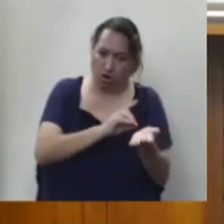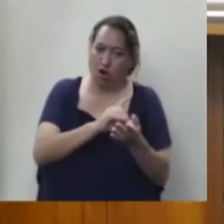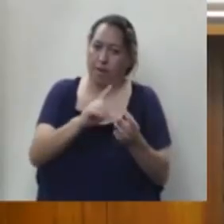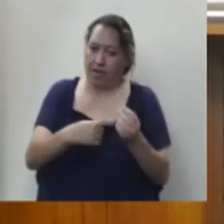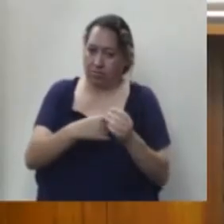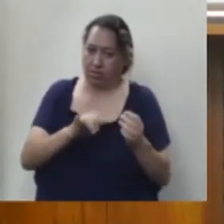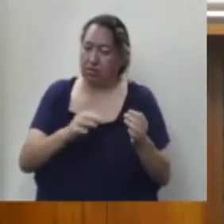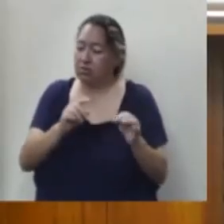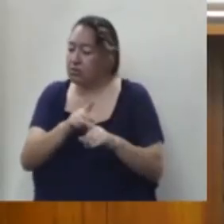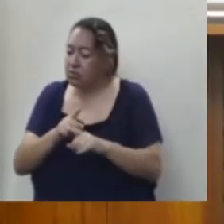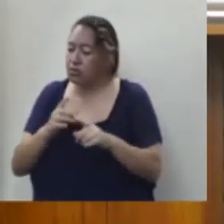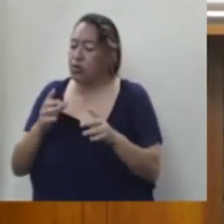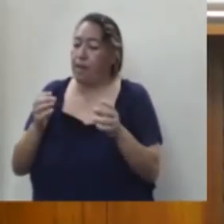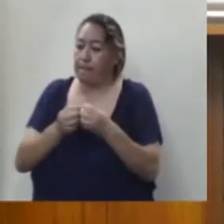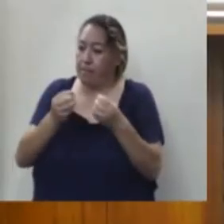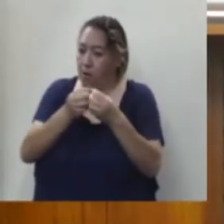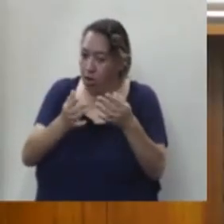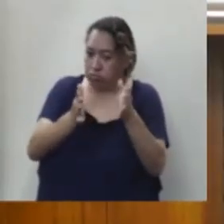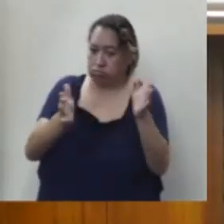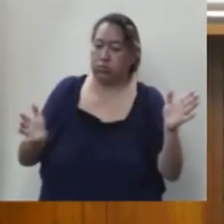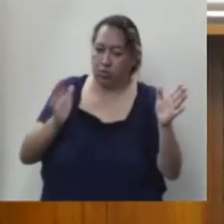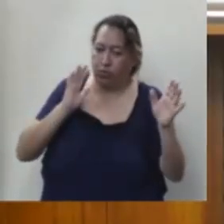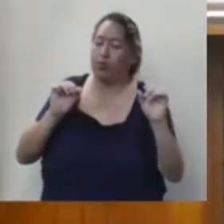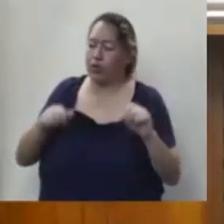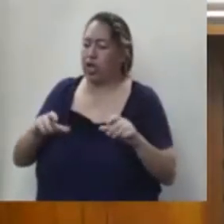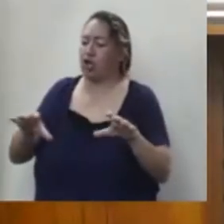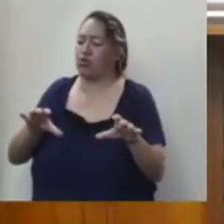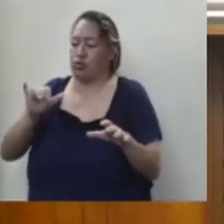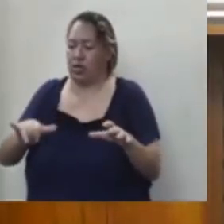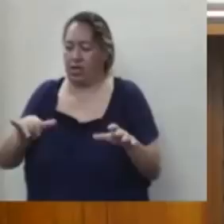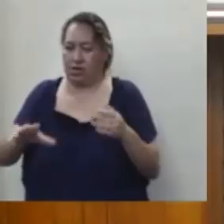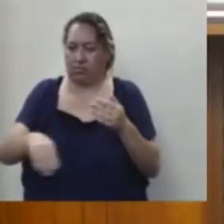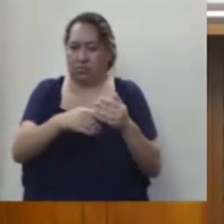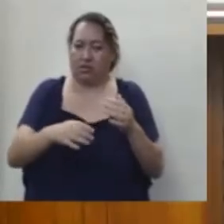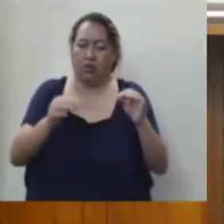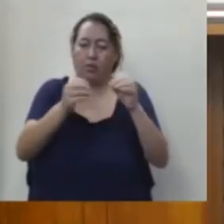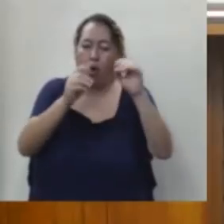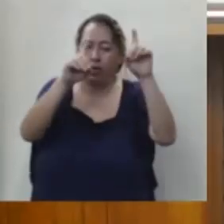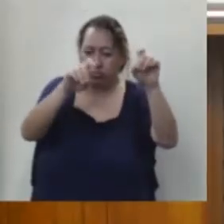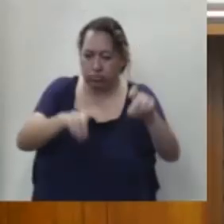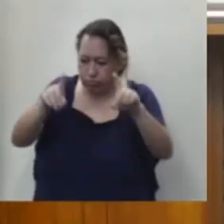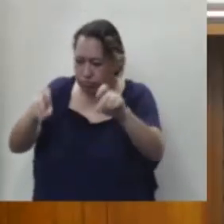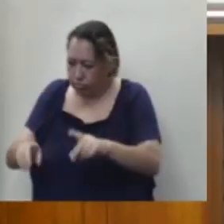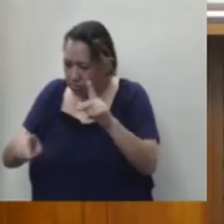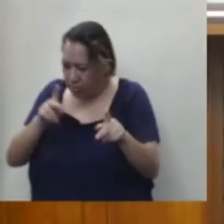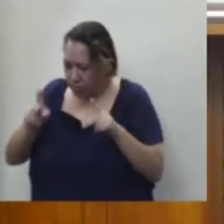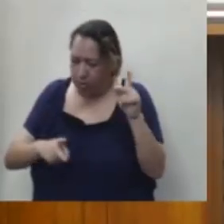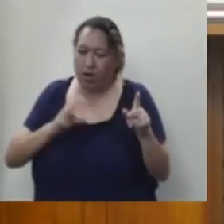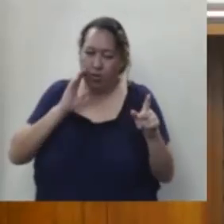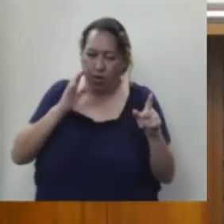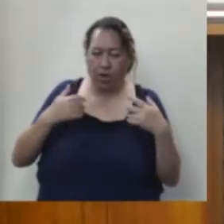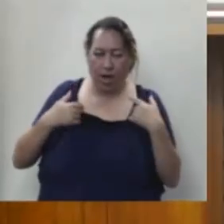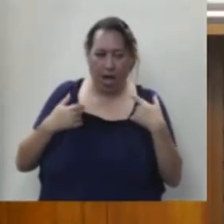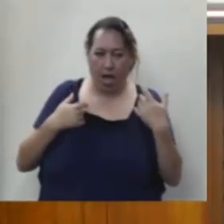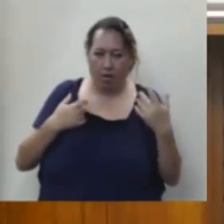will definitely do that, and then we can test more people, and then we'll have a greater incidence and prevalence rate